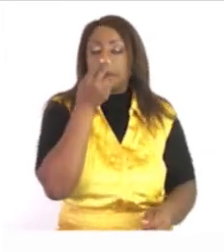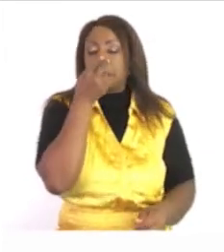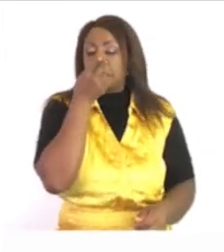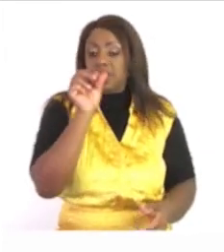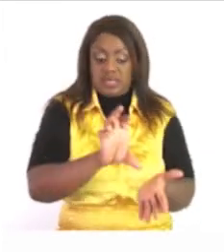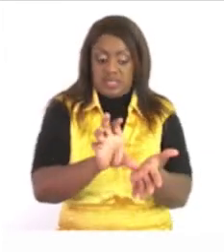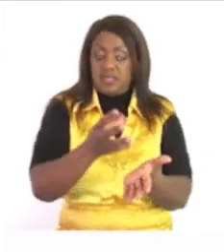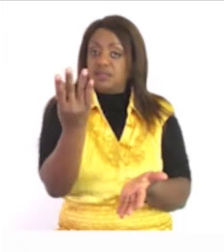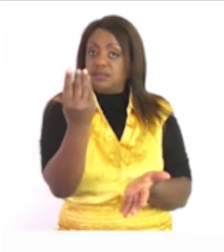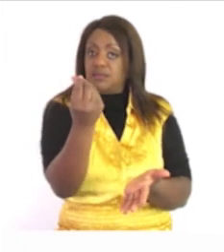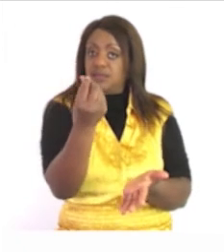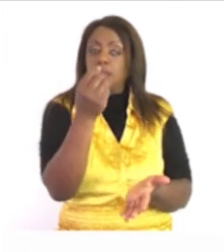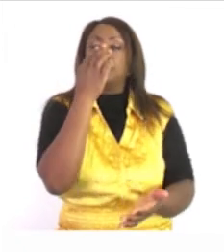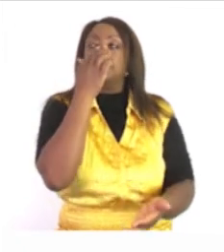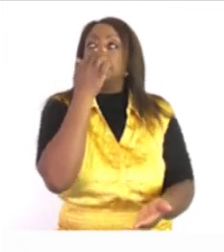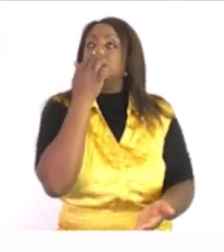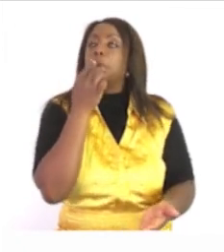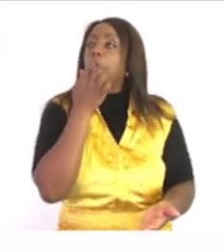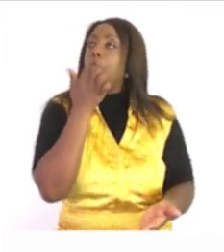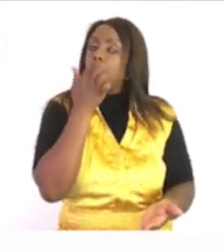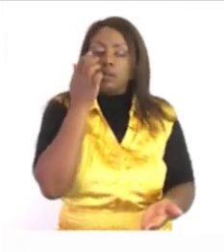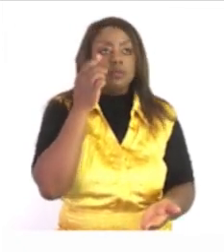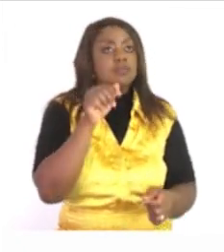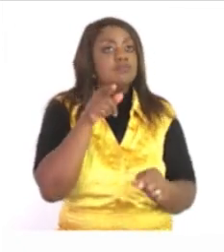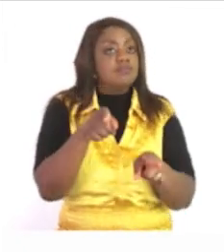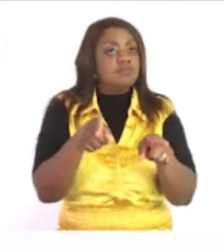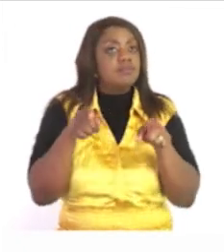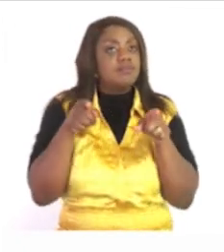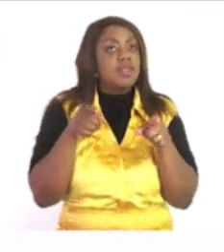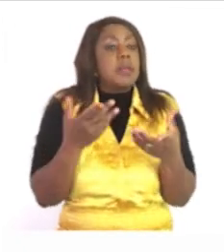It should be washing your hands with running water.